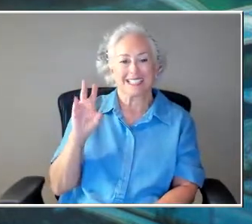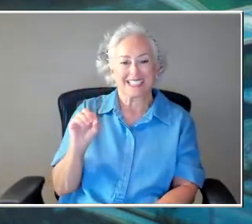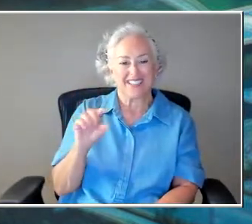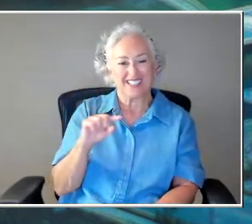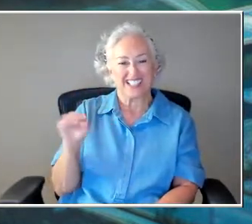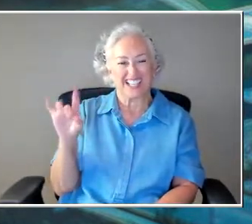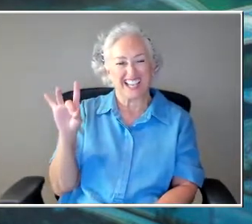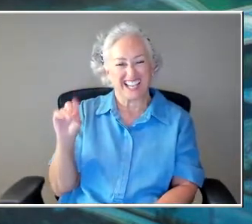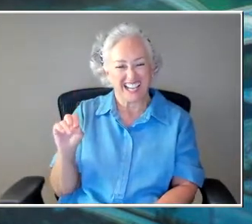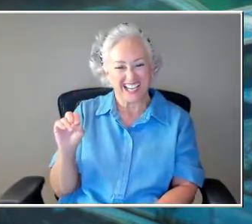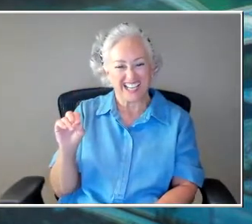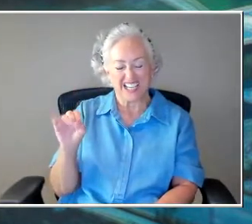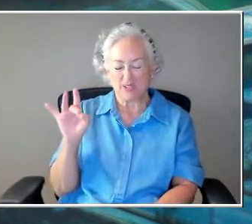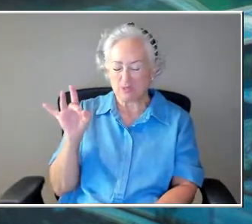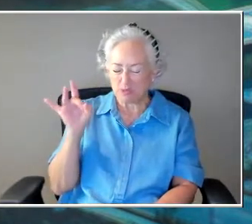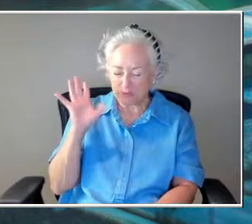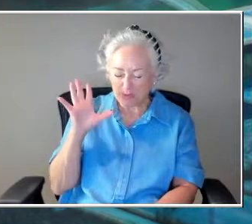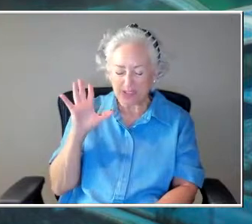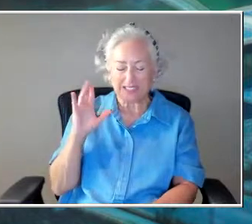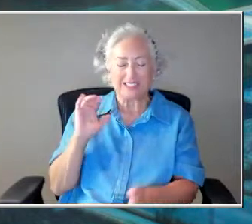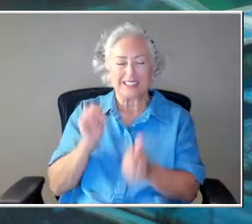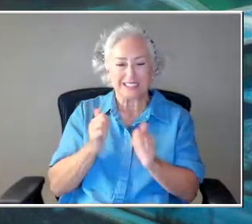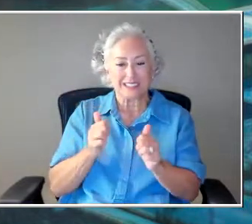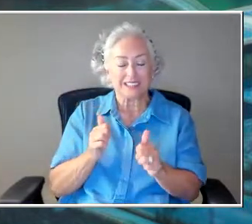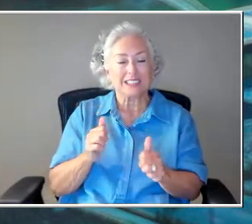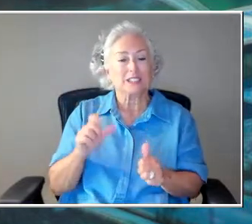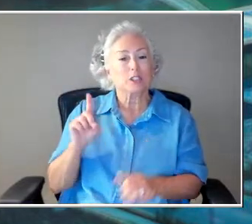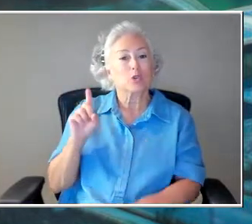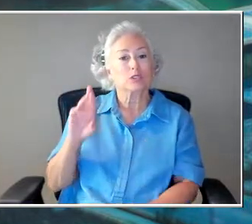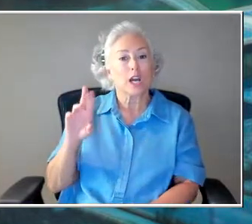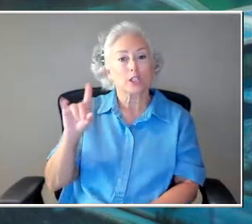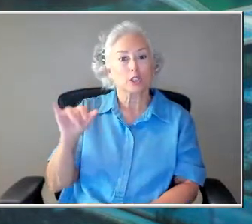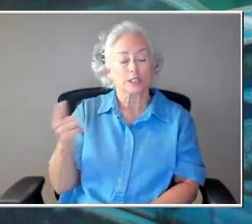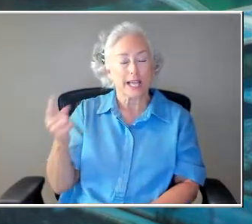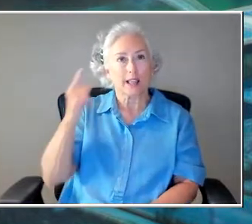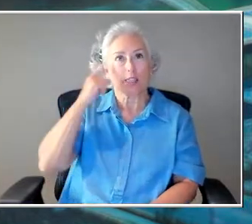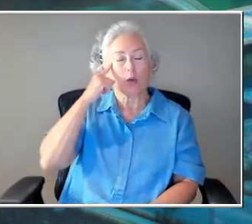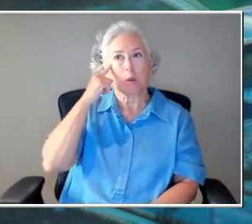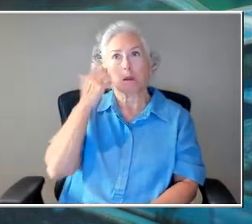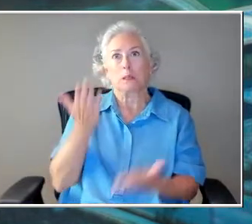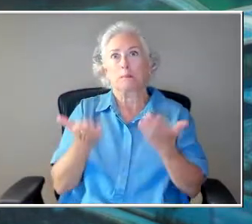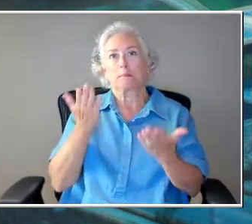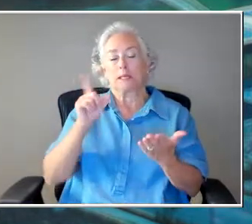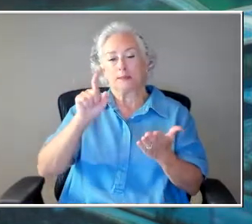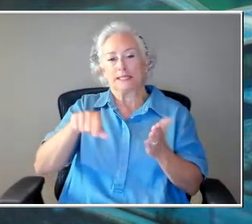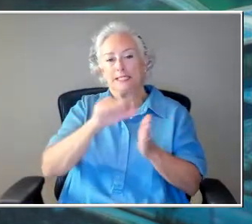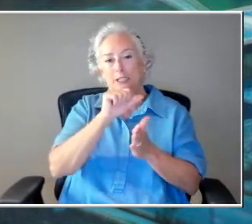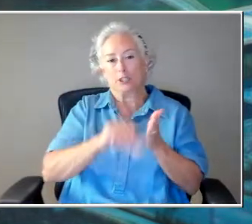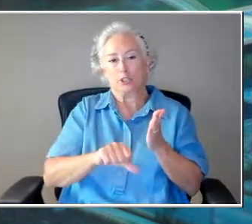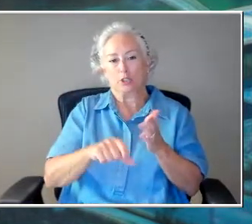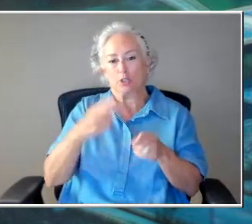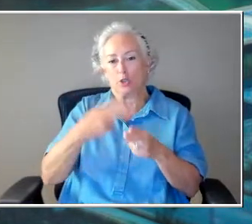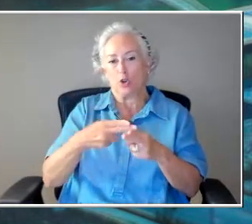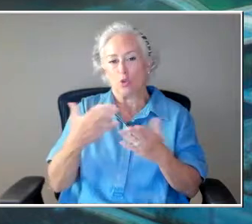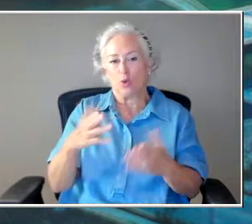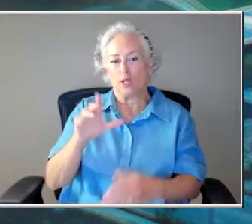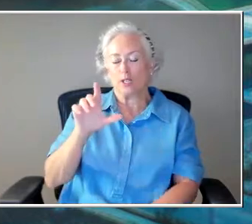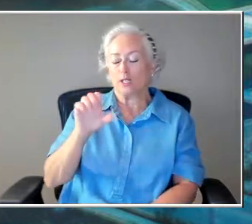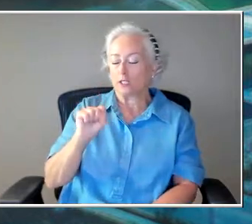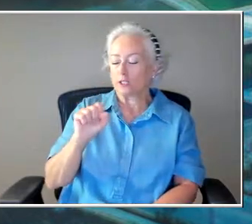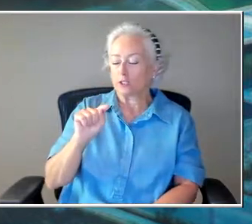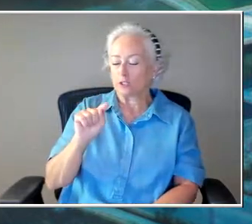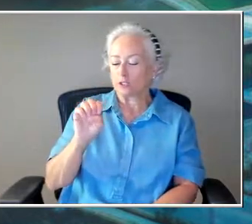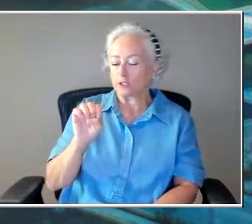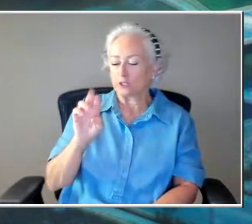Dr. Tom Dag suspected that Cohen might need surgery. It's called a sterner lesion when a torn ligament